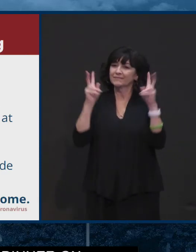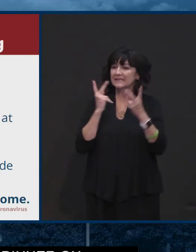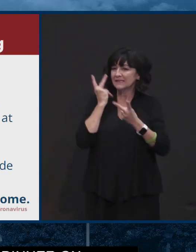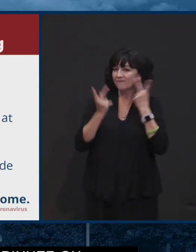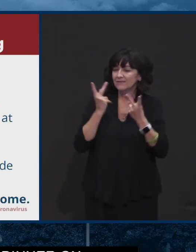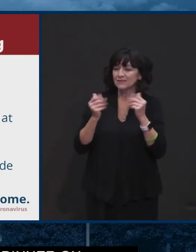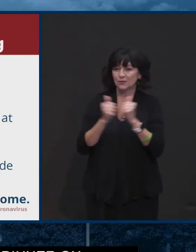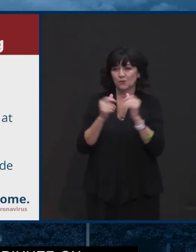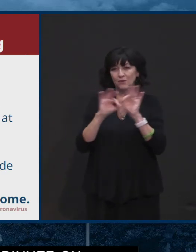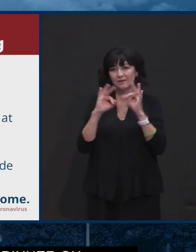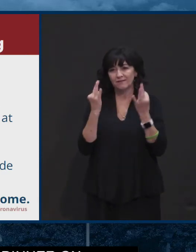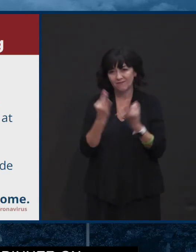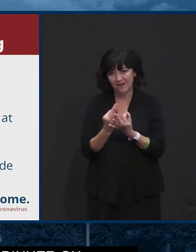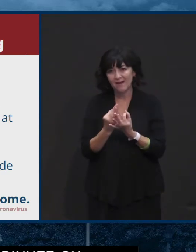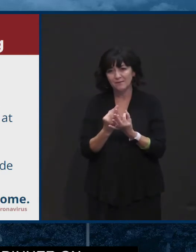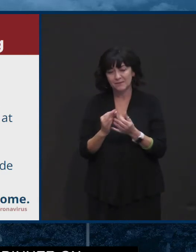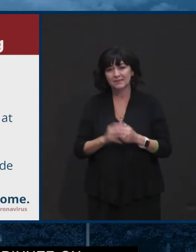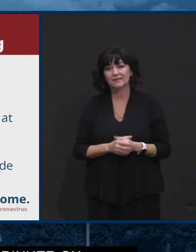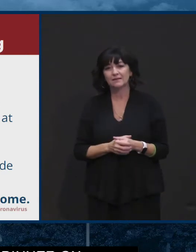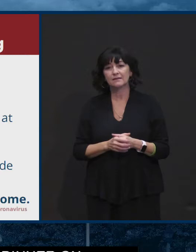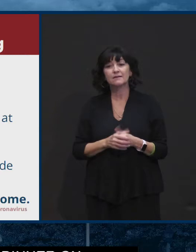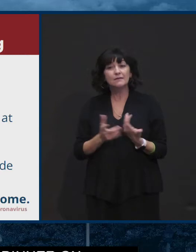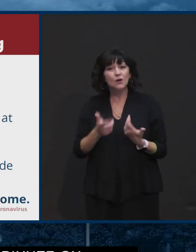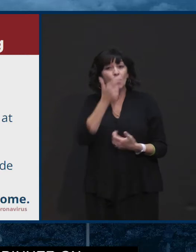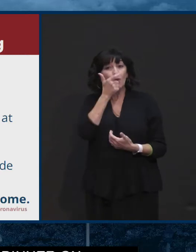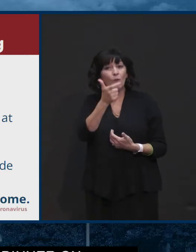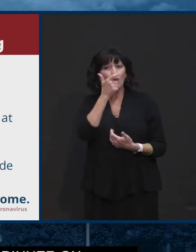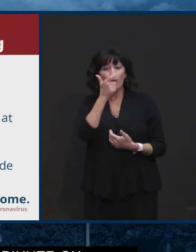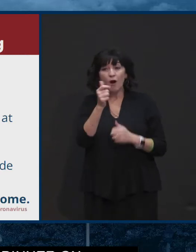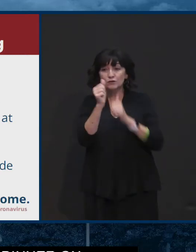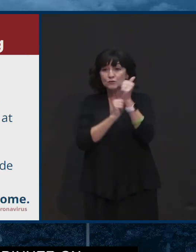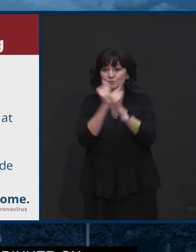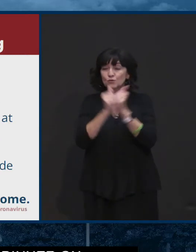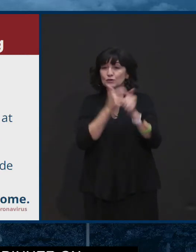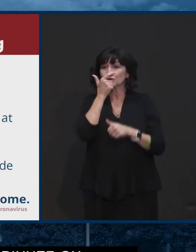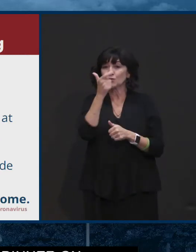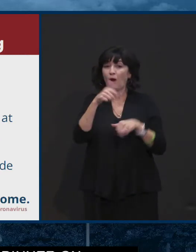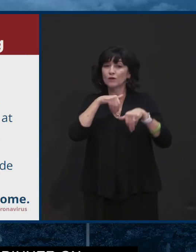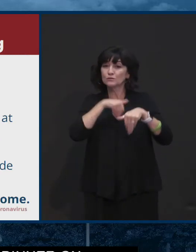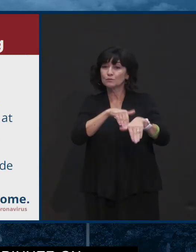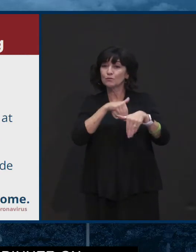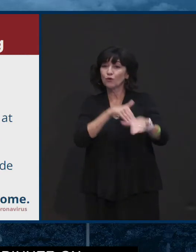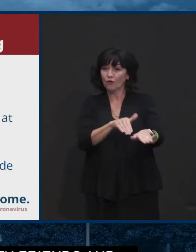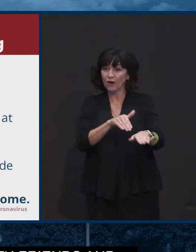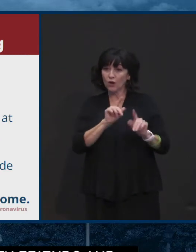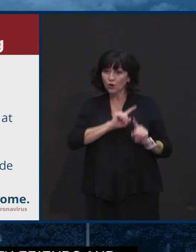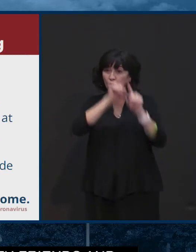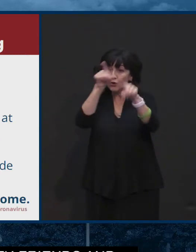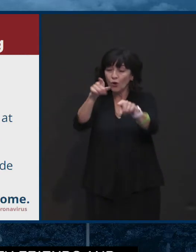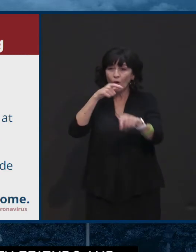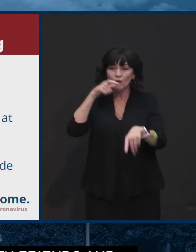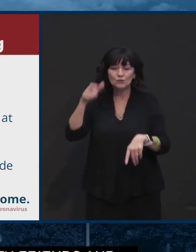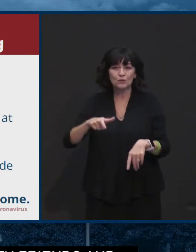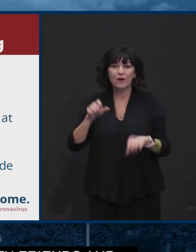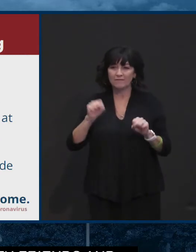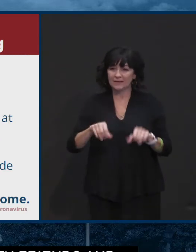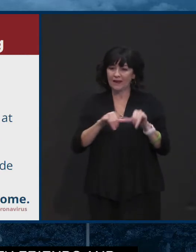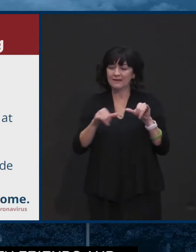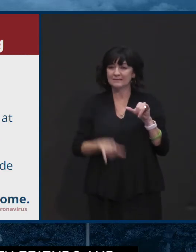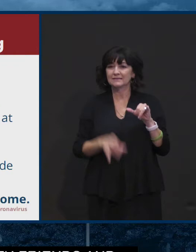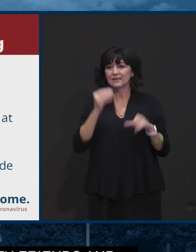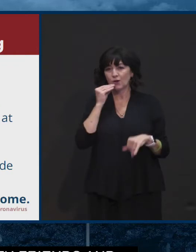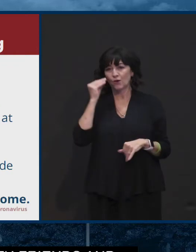time-honored tradition of watching sports and parades and other things from home, or doing a virtual 5K, again, with members